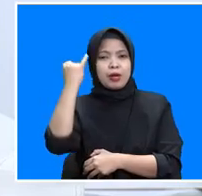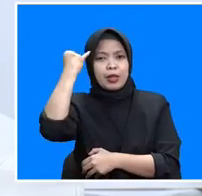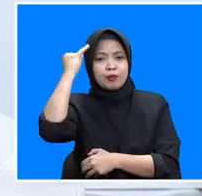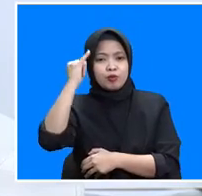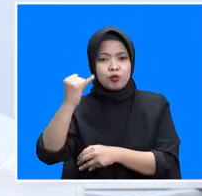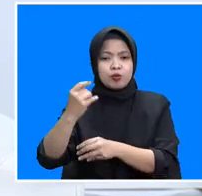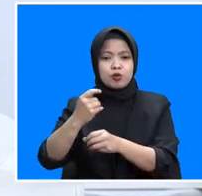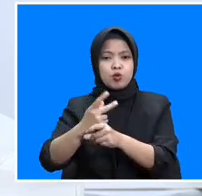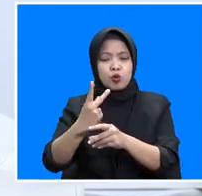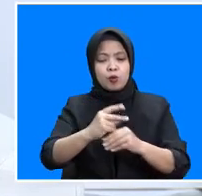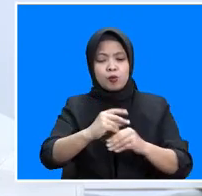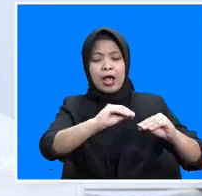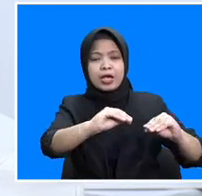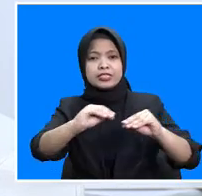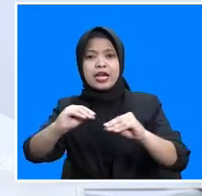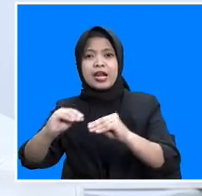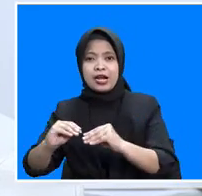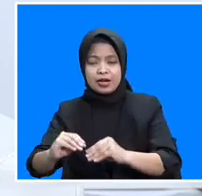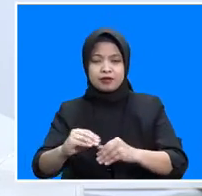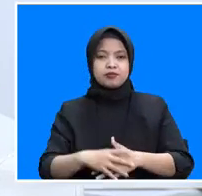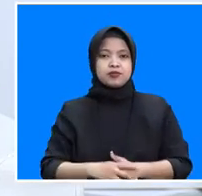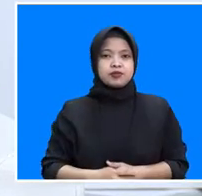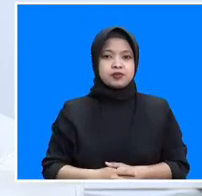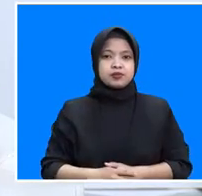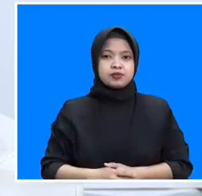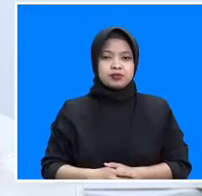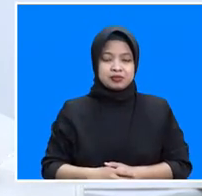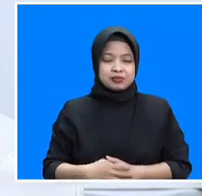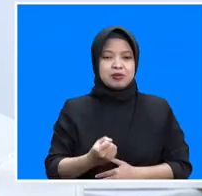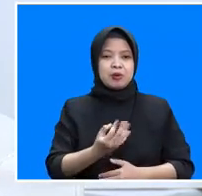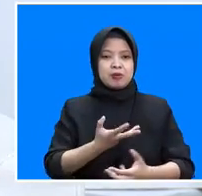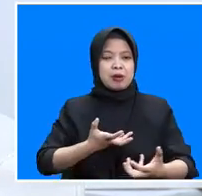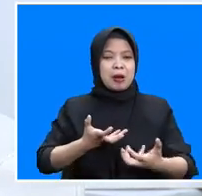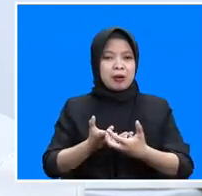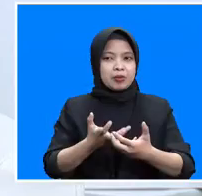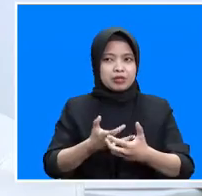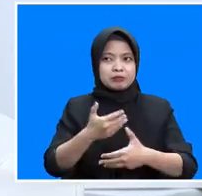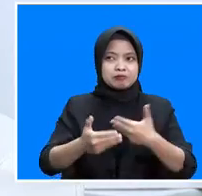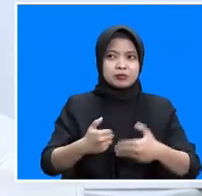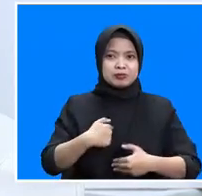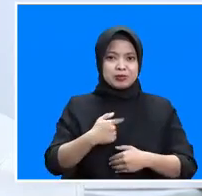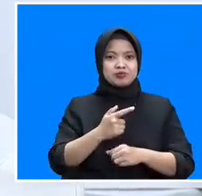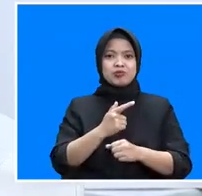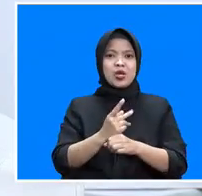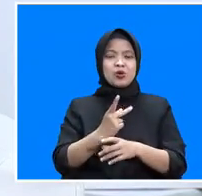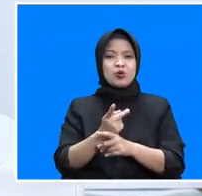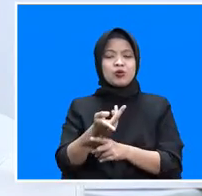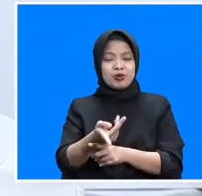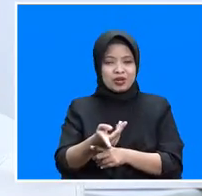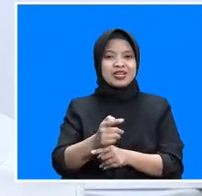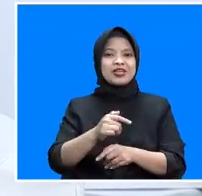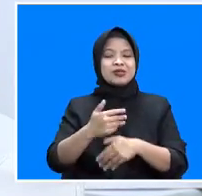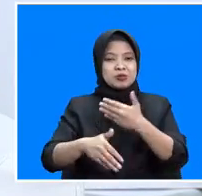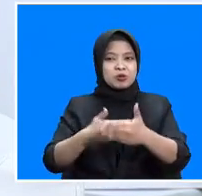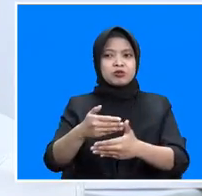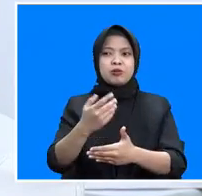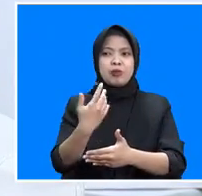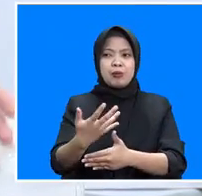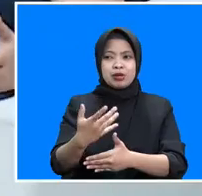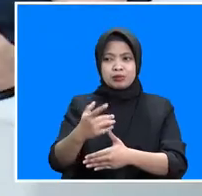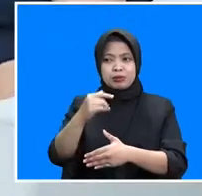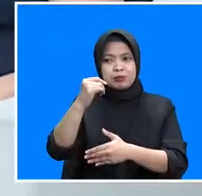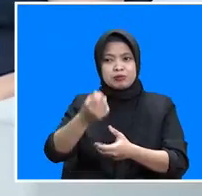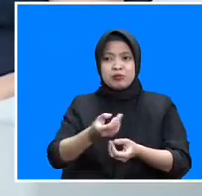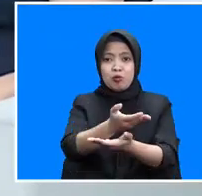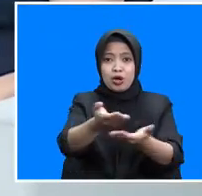teachers for all of their hard work and give them my immense respect, because I'm not a teacher. But I do absolutely